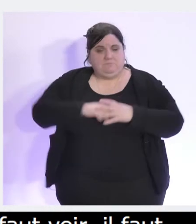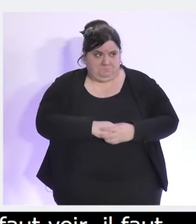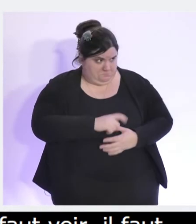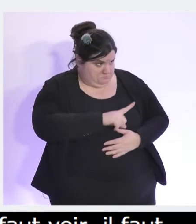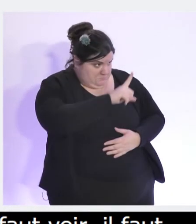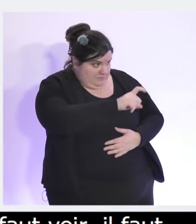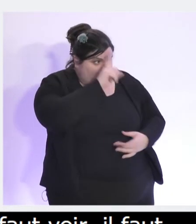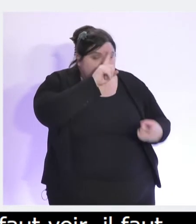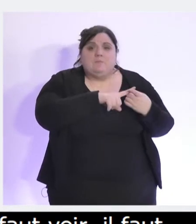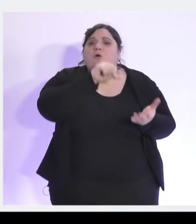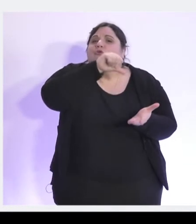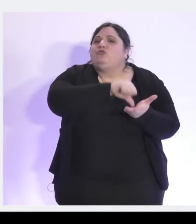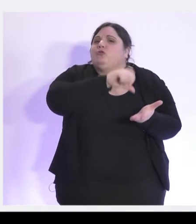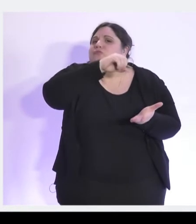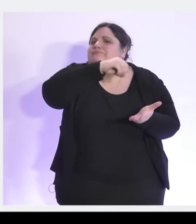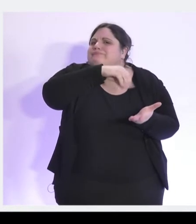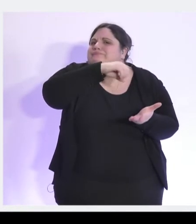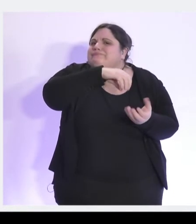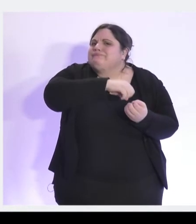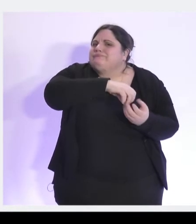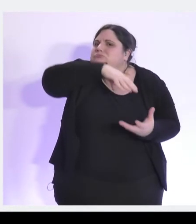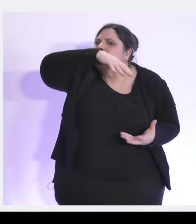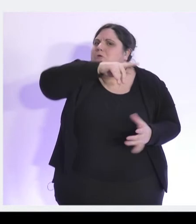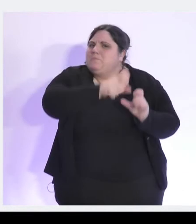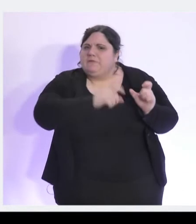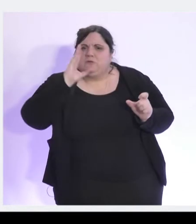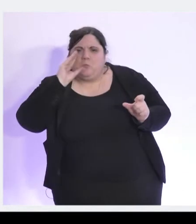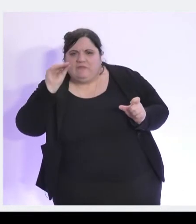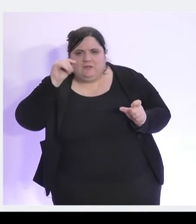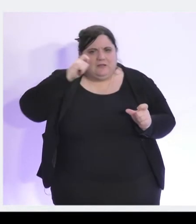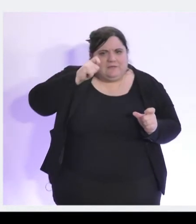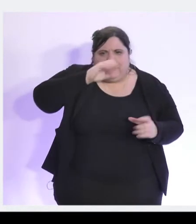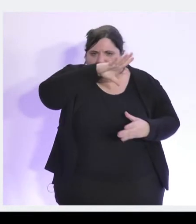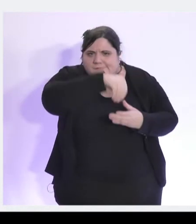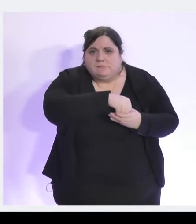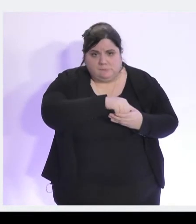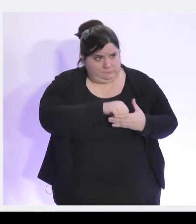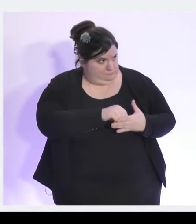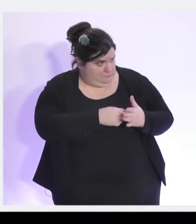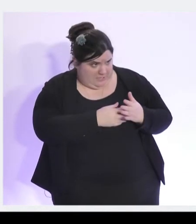for that? And when will the centre come into being, and where will it be?